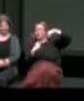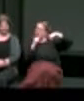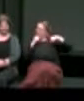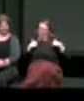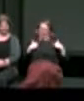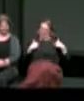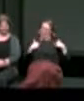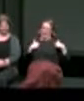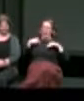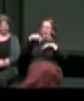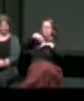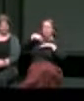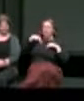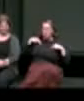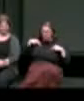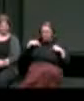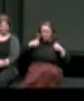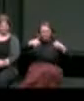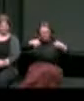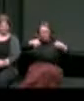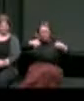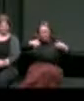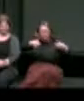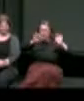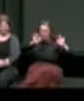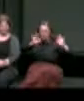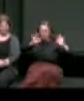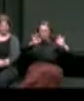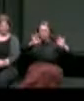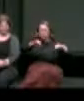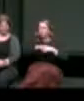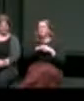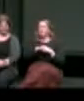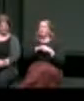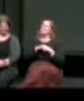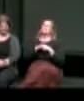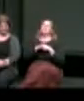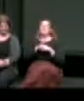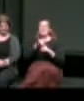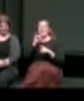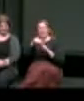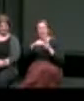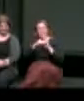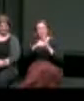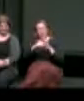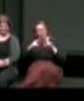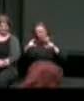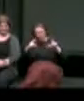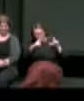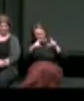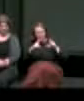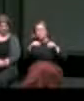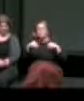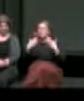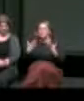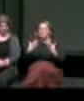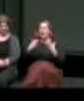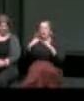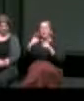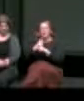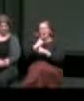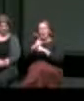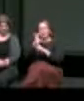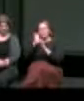I was standing above them going, "Looks good. You're doing great." That modeling provides accurate imagery of the